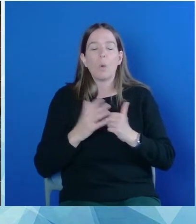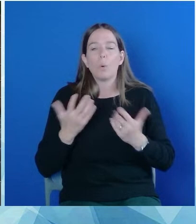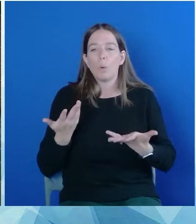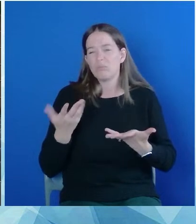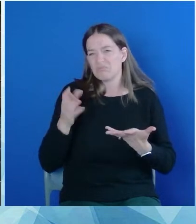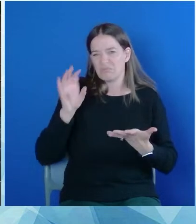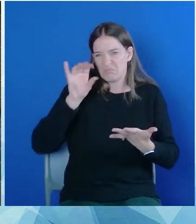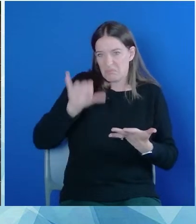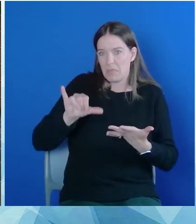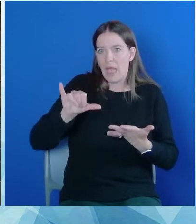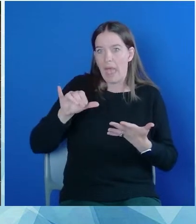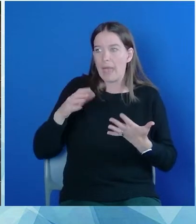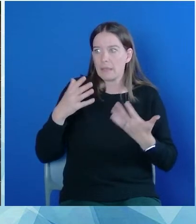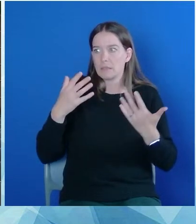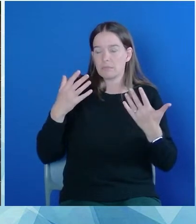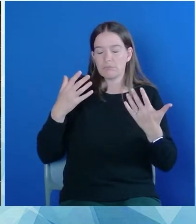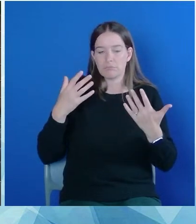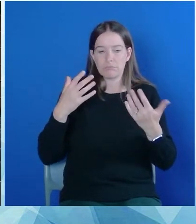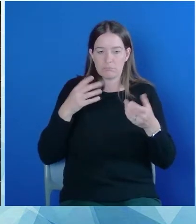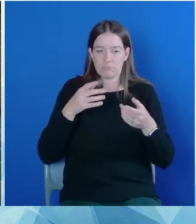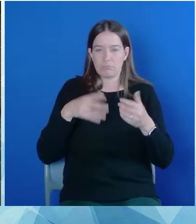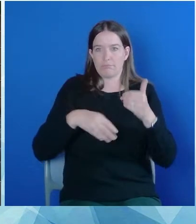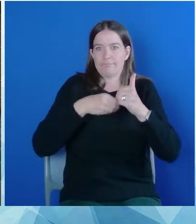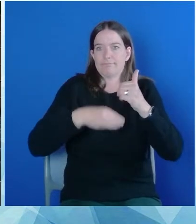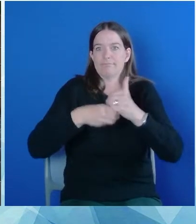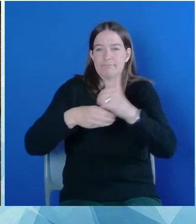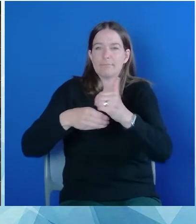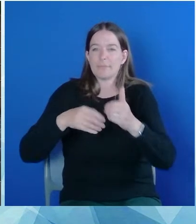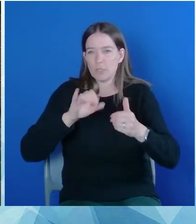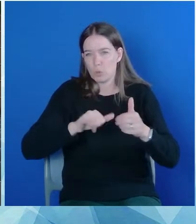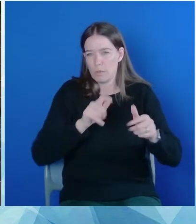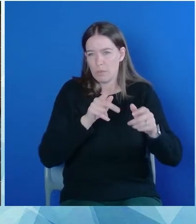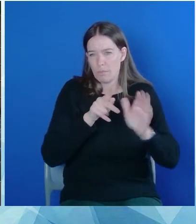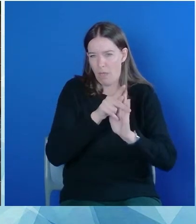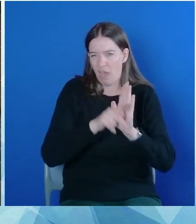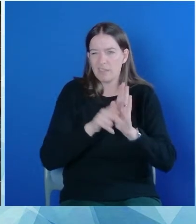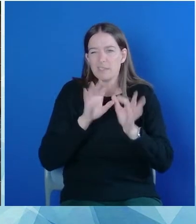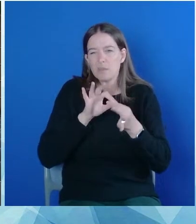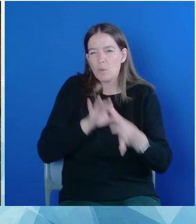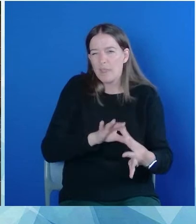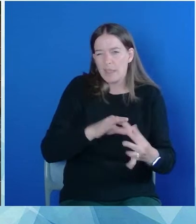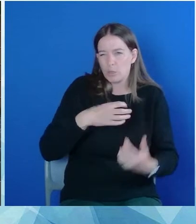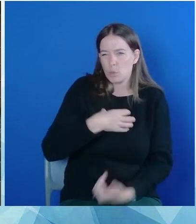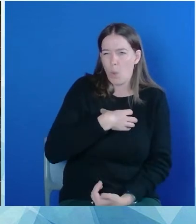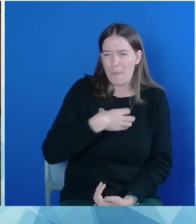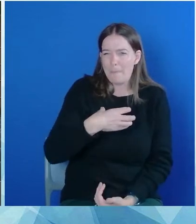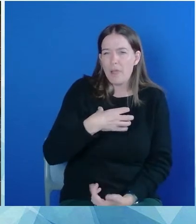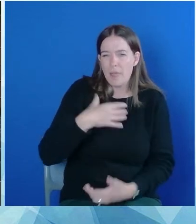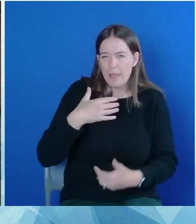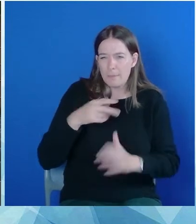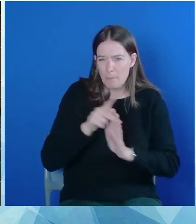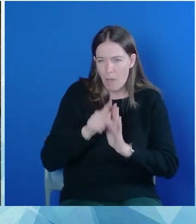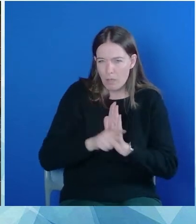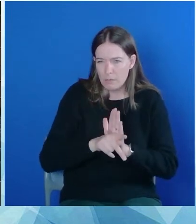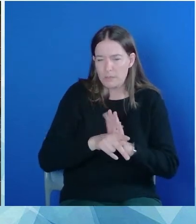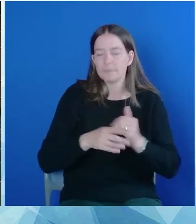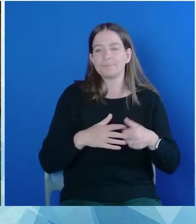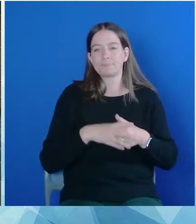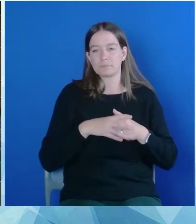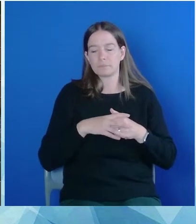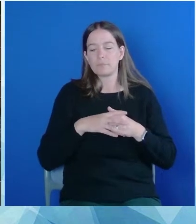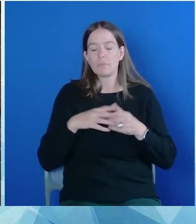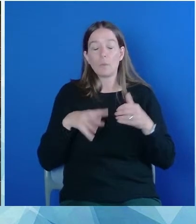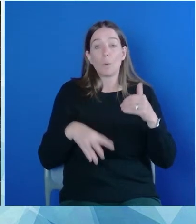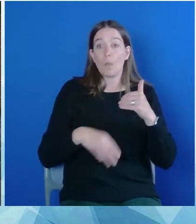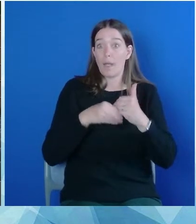these policies are doing. These are our complaint policies. And the change that is being made is we